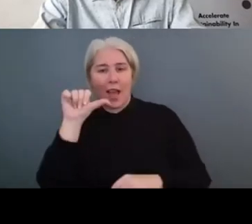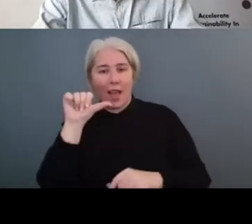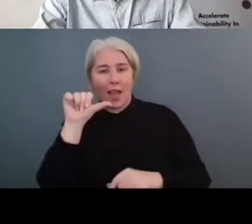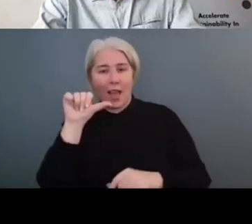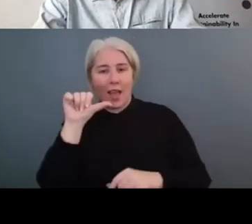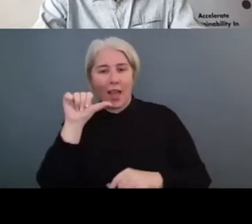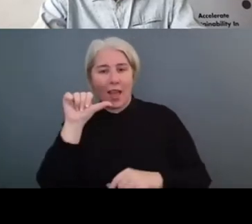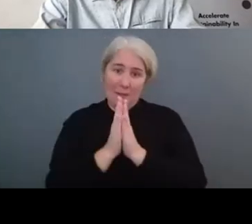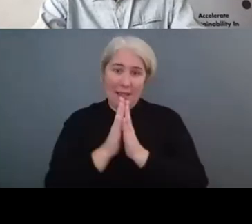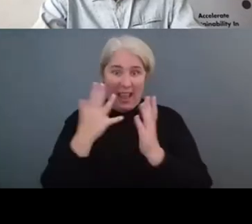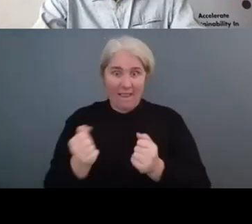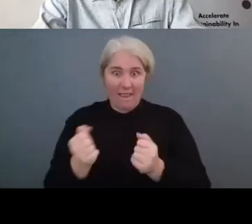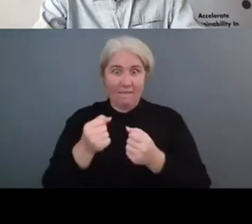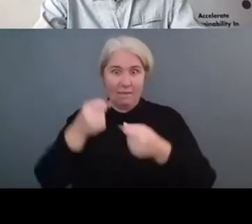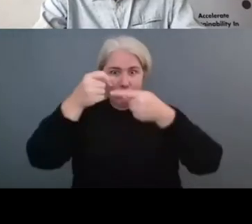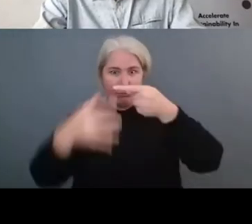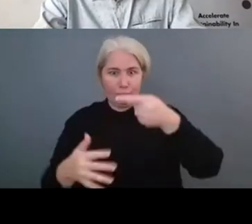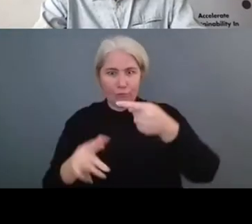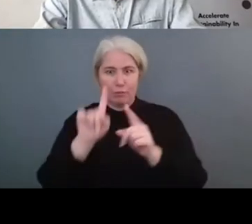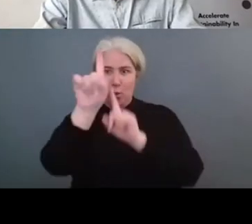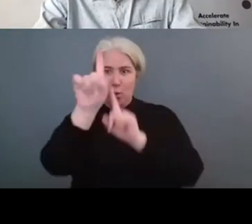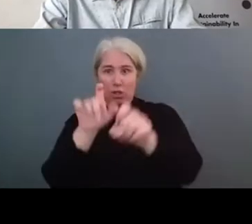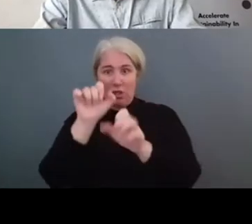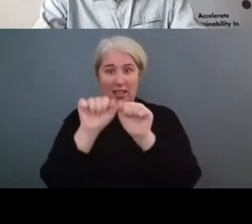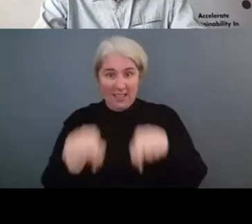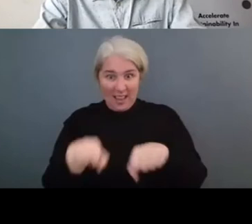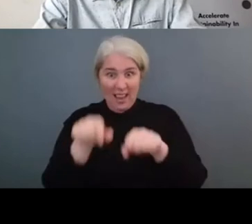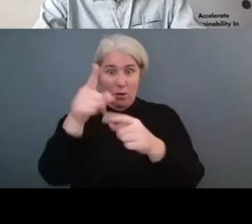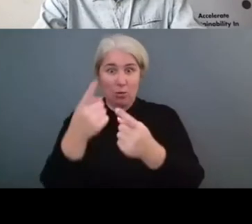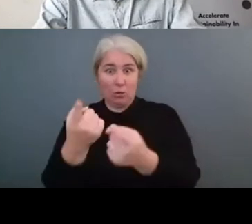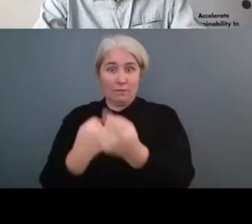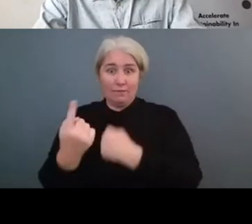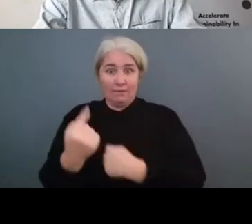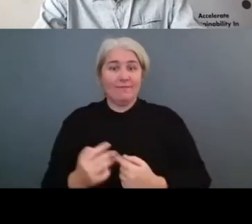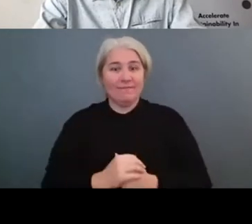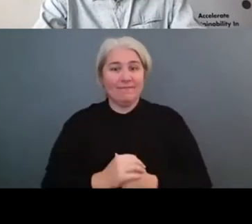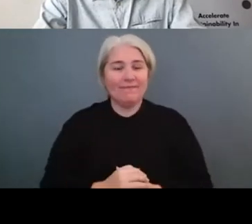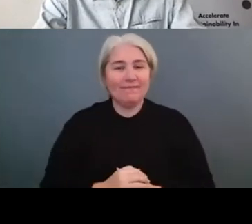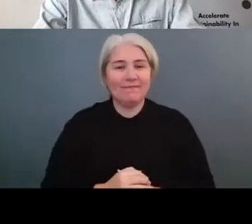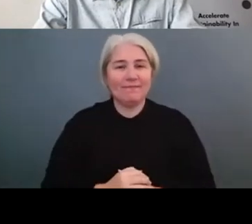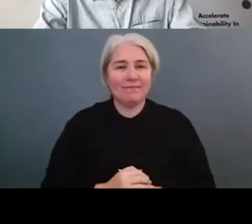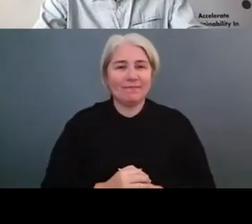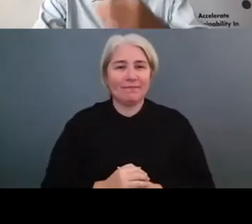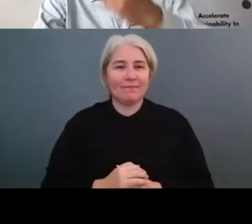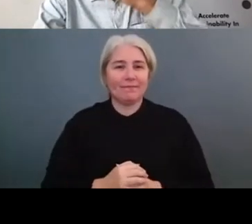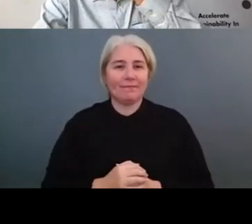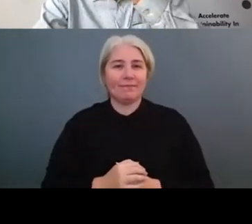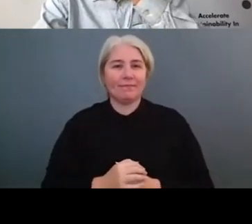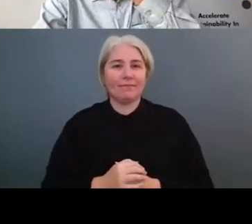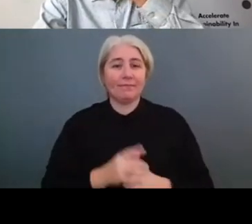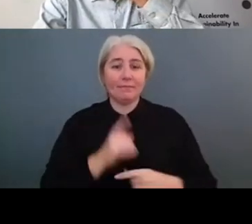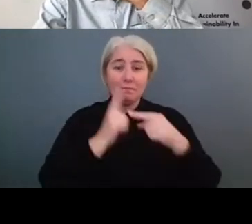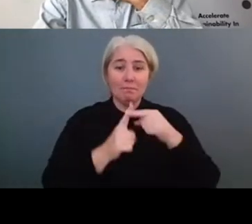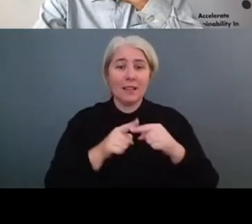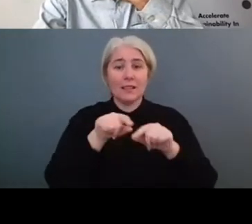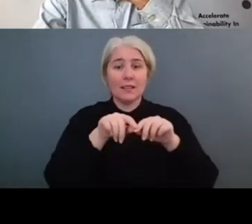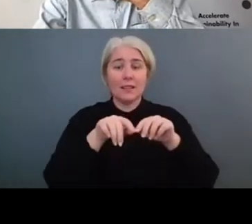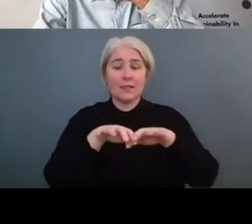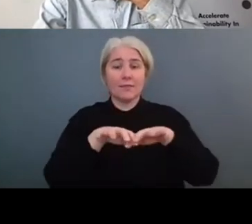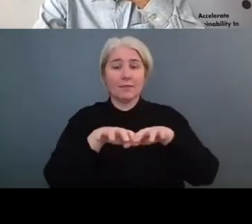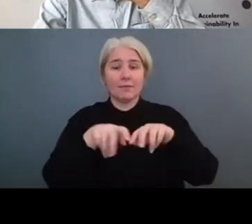much appreciated. Keep on sending messages, you that who are watching us. We